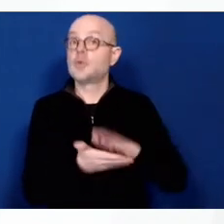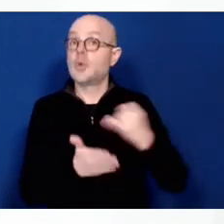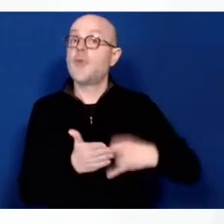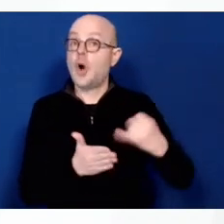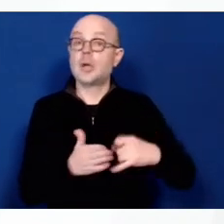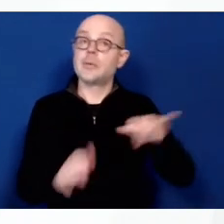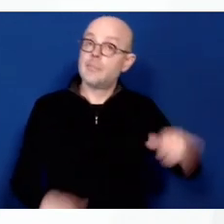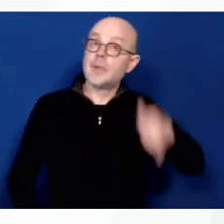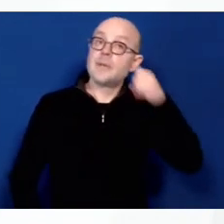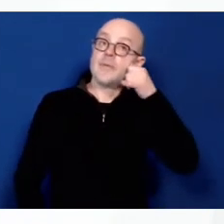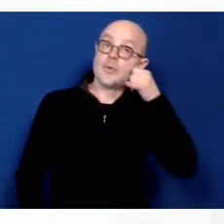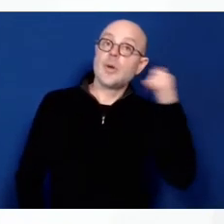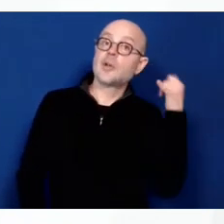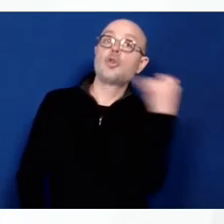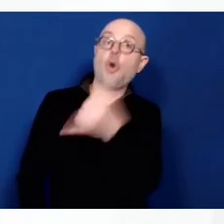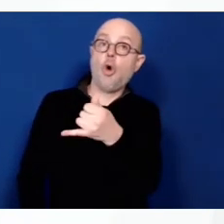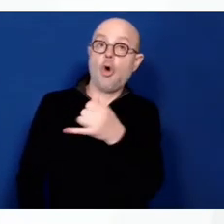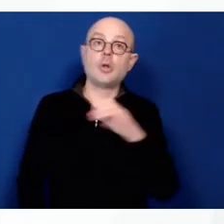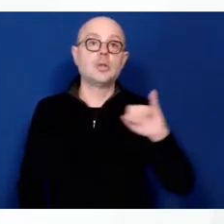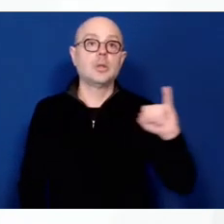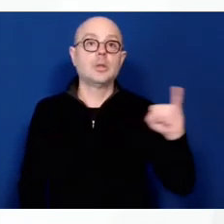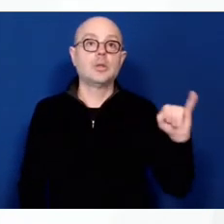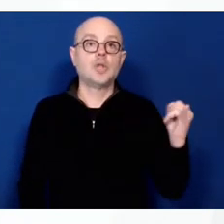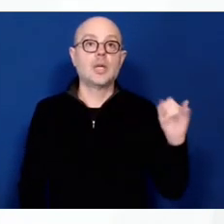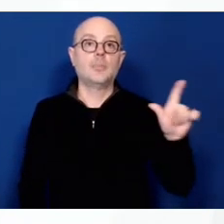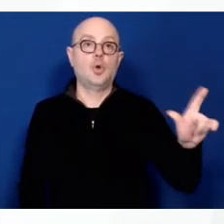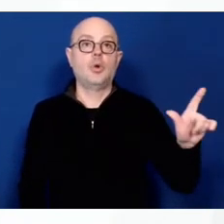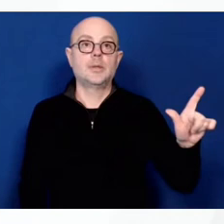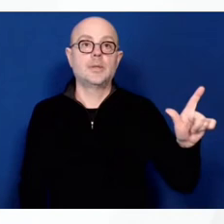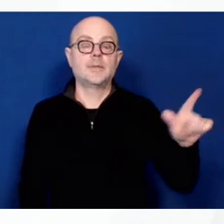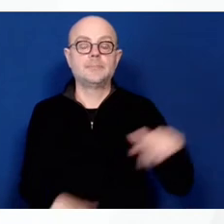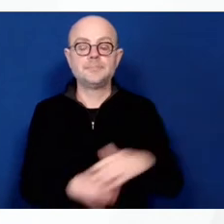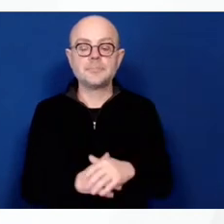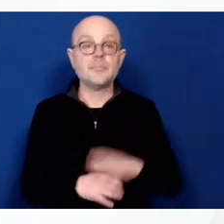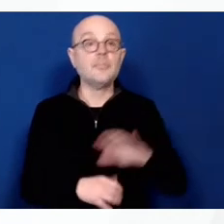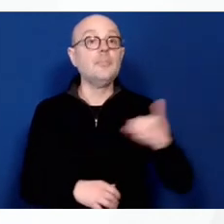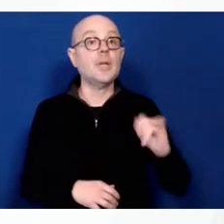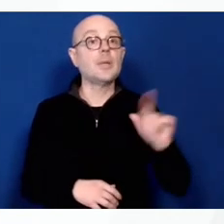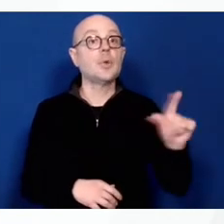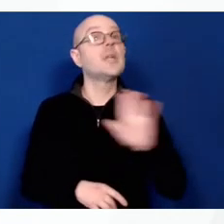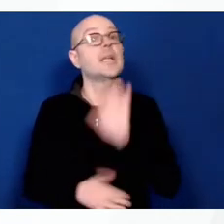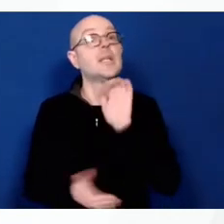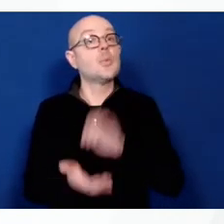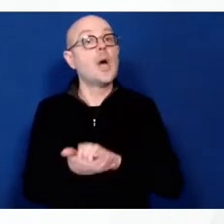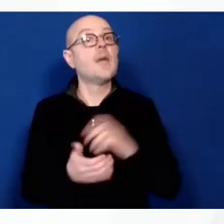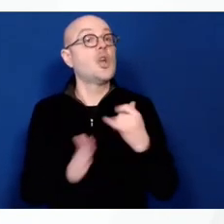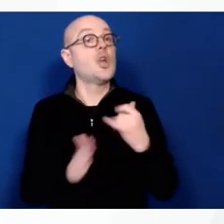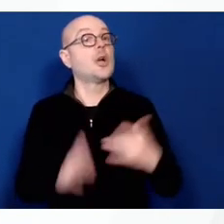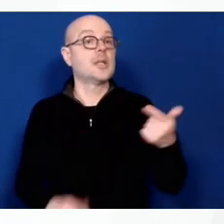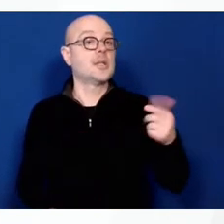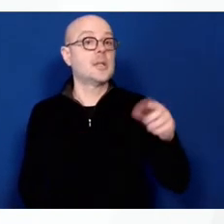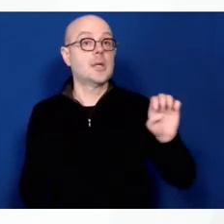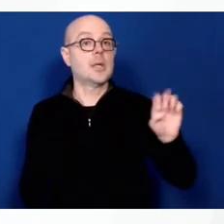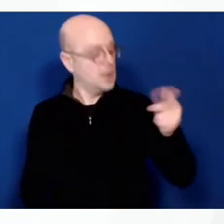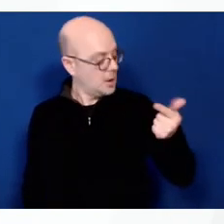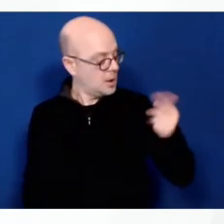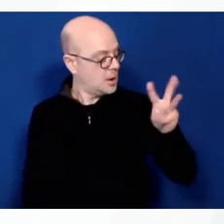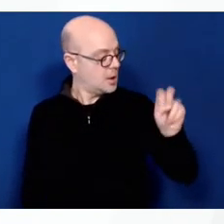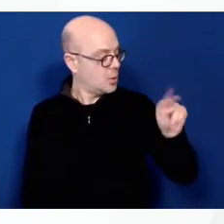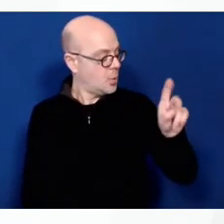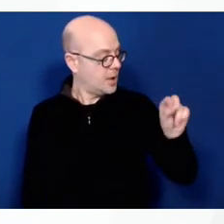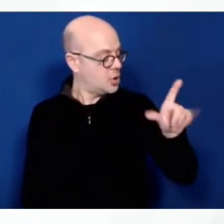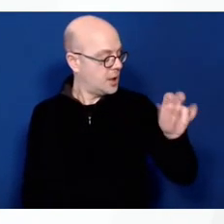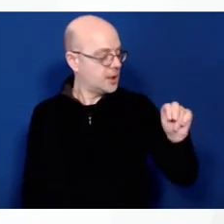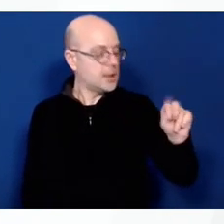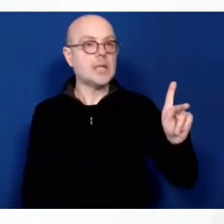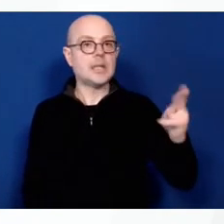call Jacob Lawrence. Lawrence and his wife, the artist Gwendolyn Knight, moved west with the expectation that they would